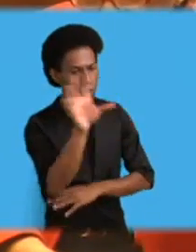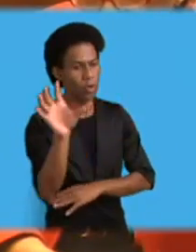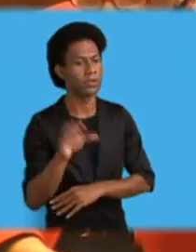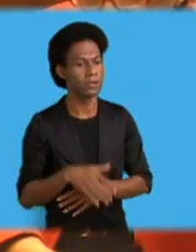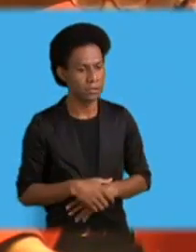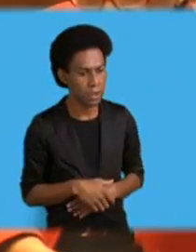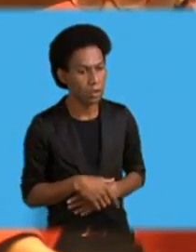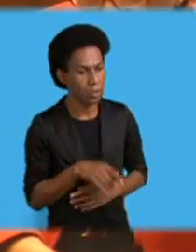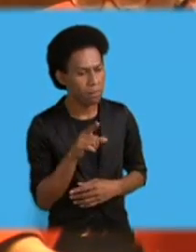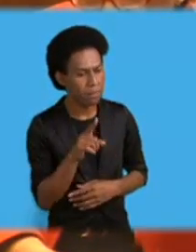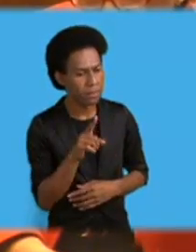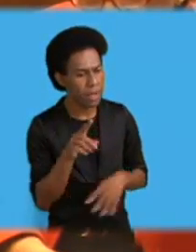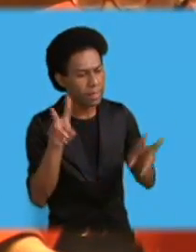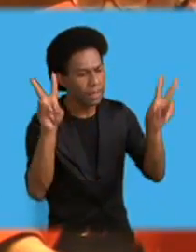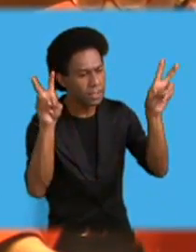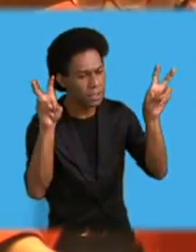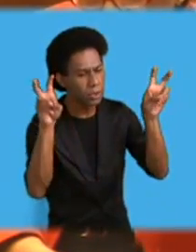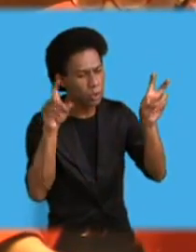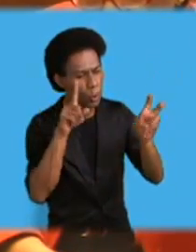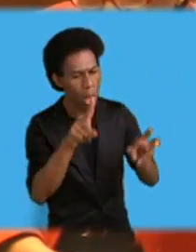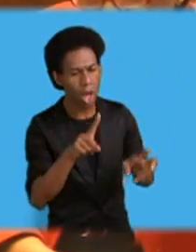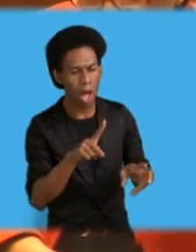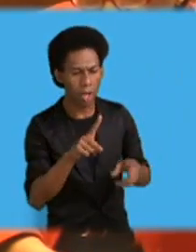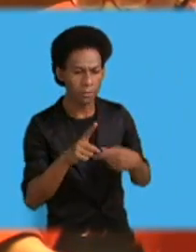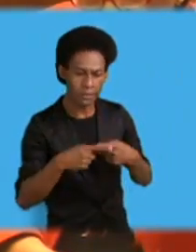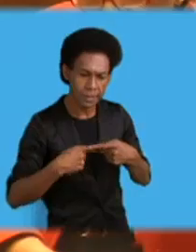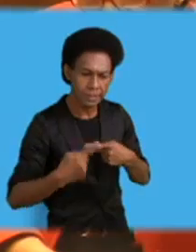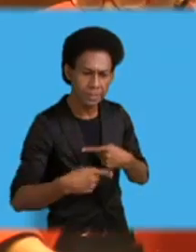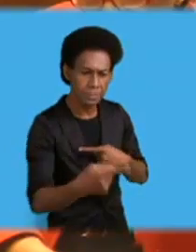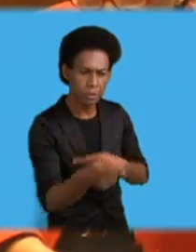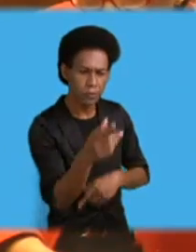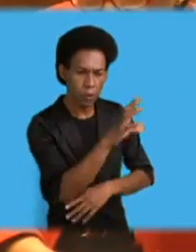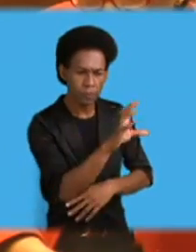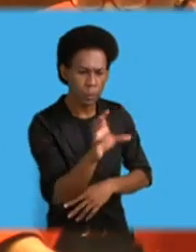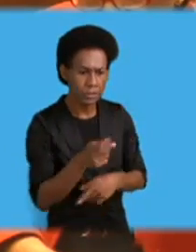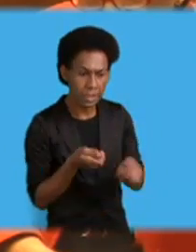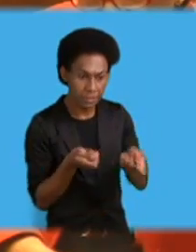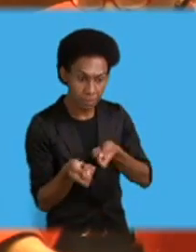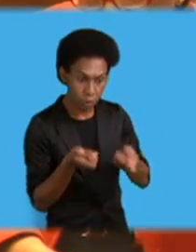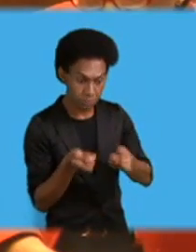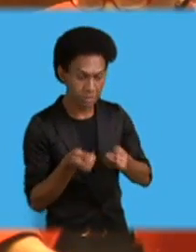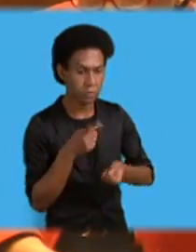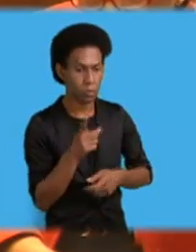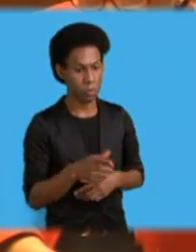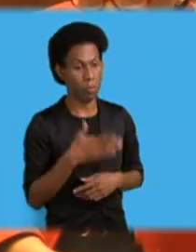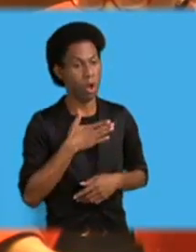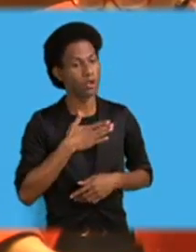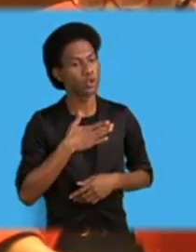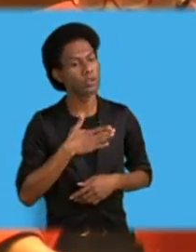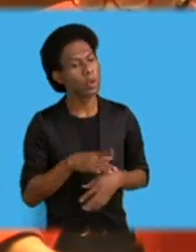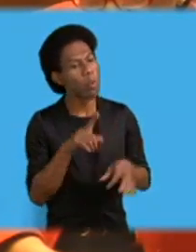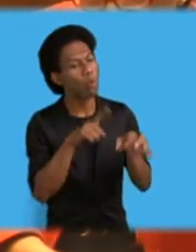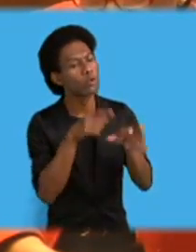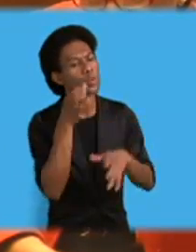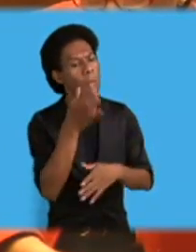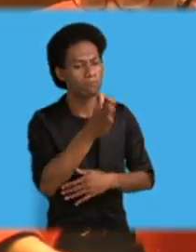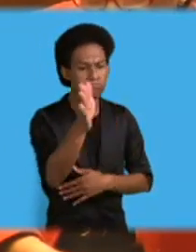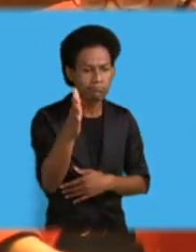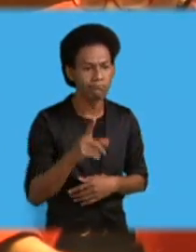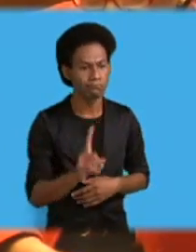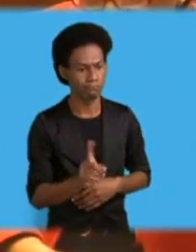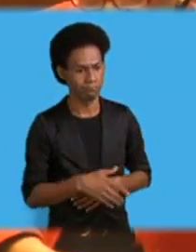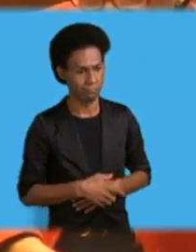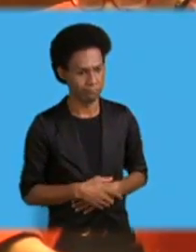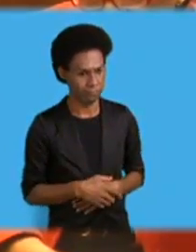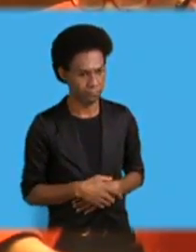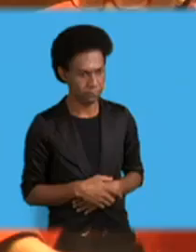management, Madam Speaker, I'd like to raise a question with the Honourable Minister as to what sort